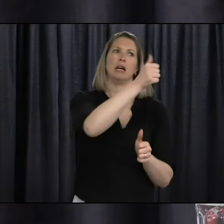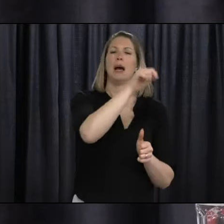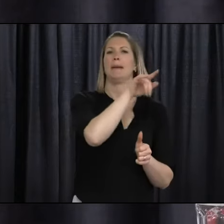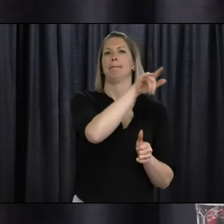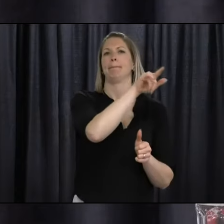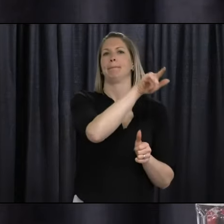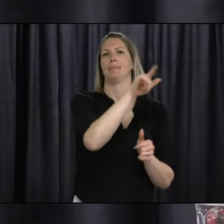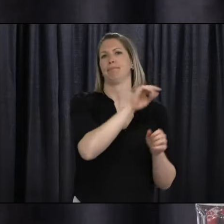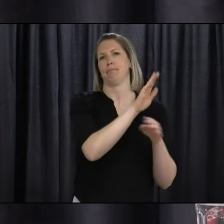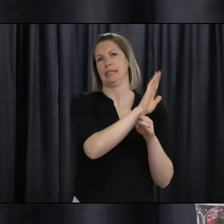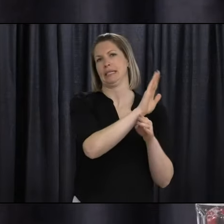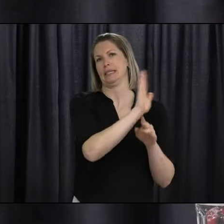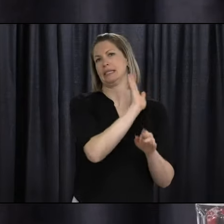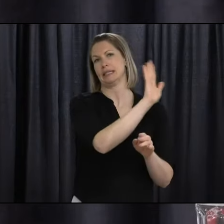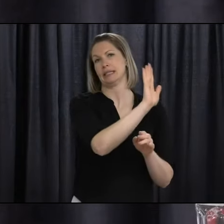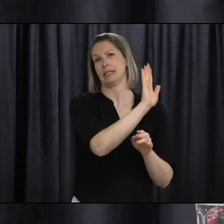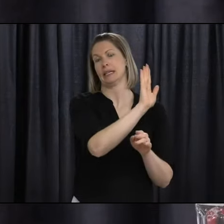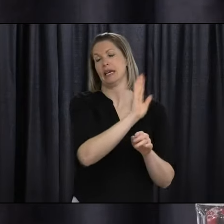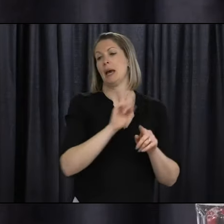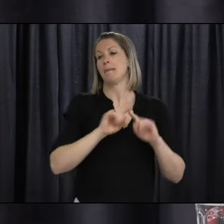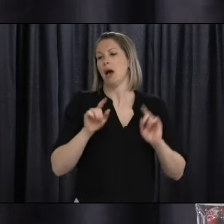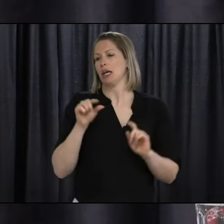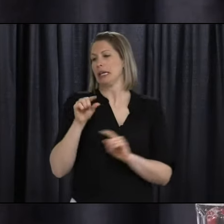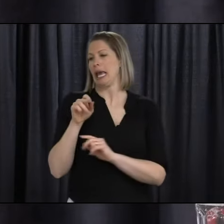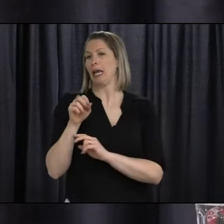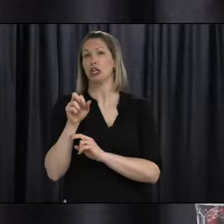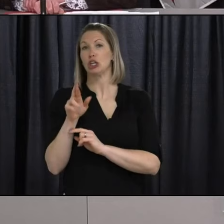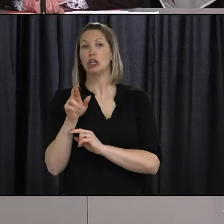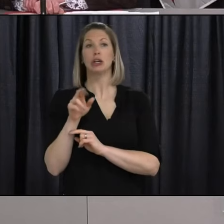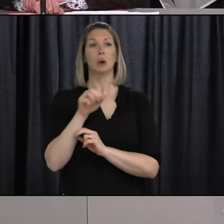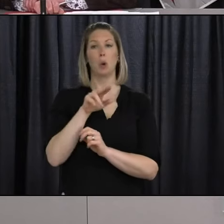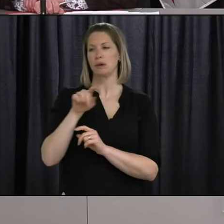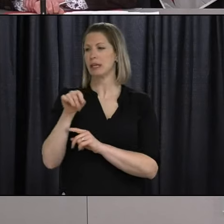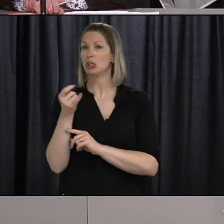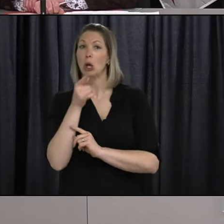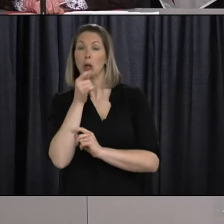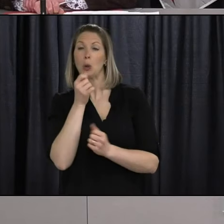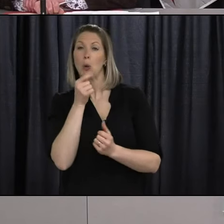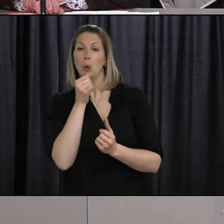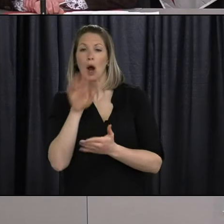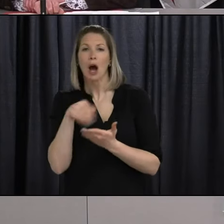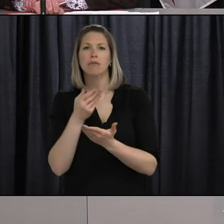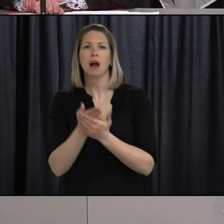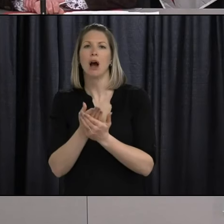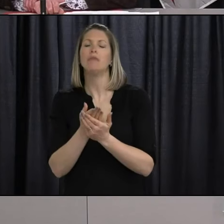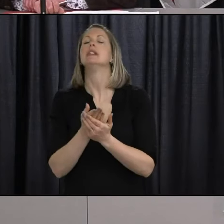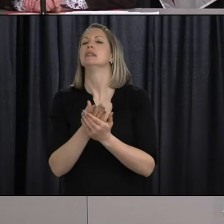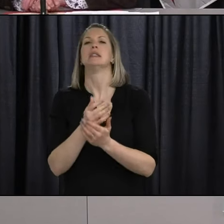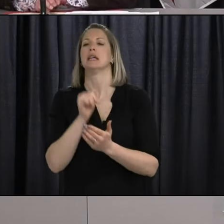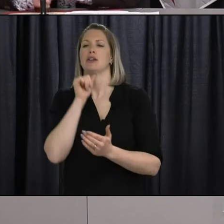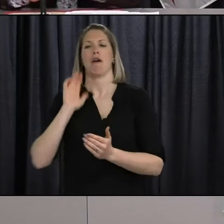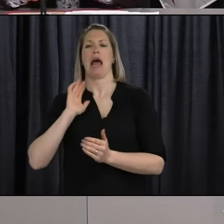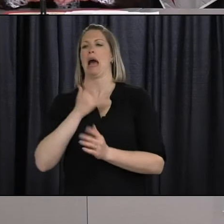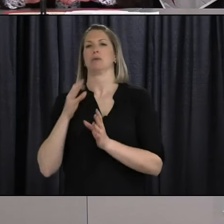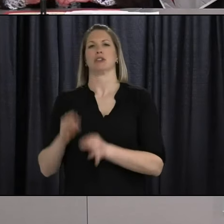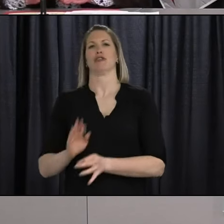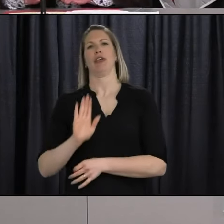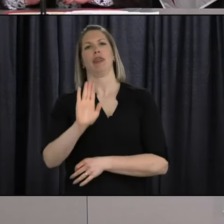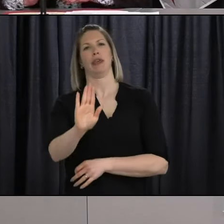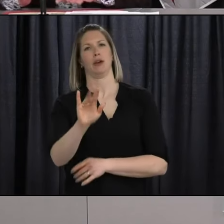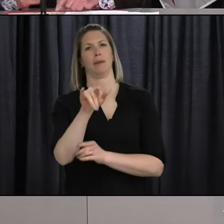ones that are made on any other metric. Thank you. Our next questions are from Patrick Butler of Radio Canada.